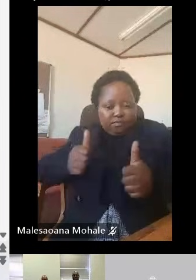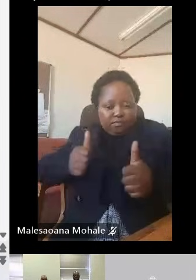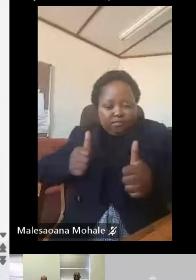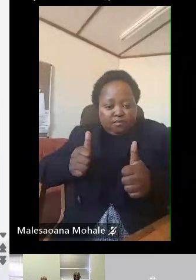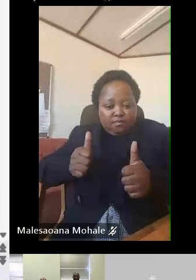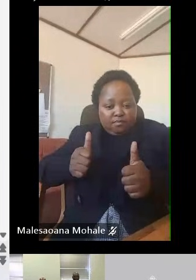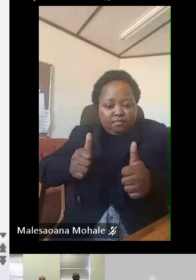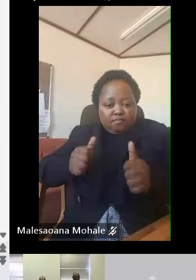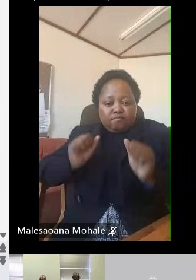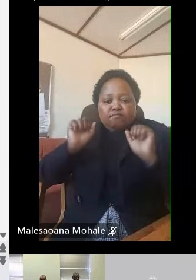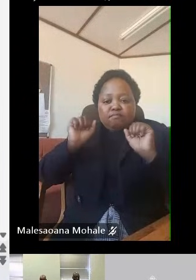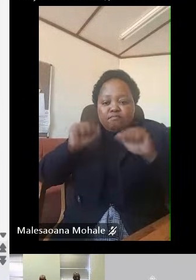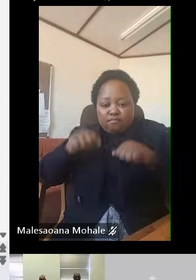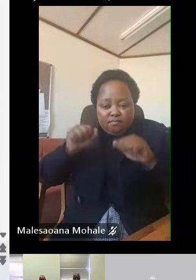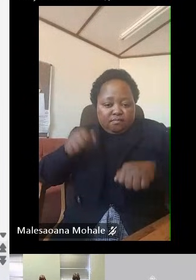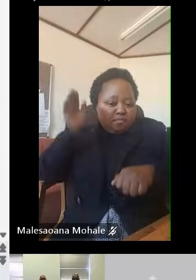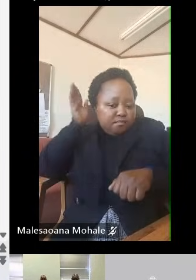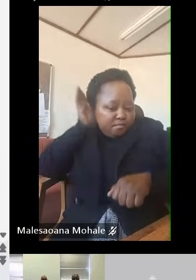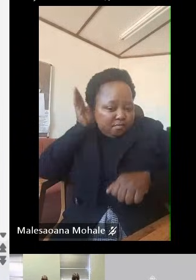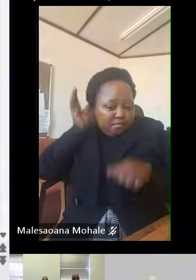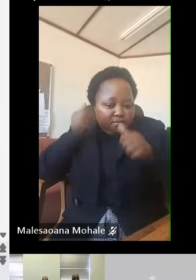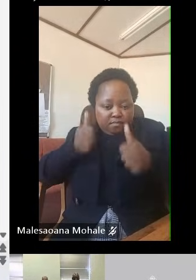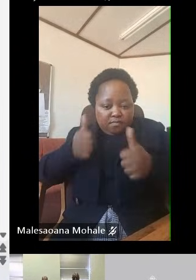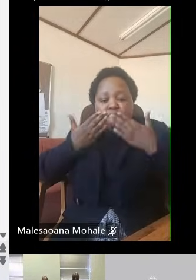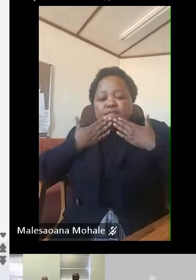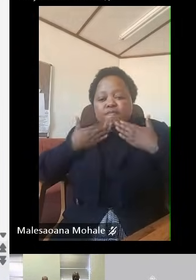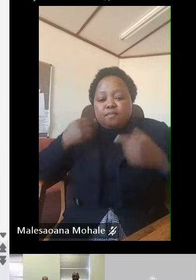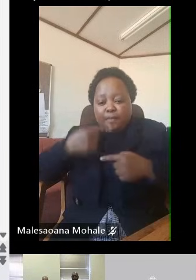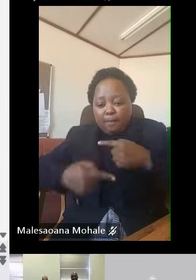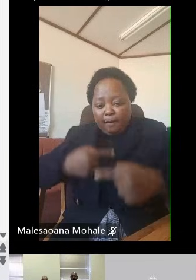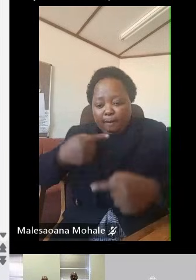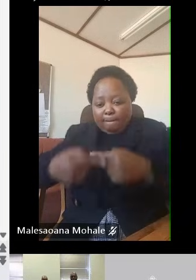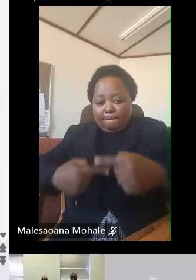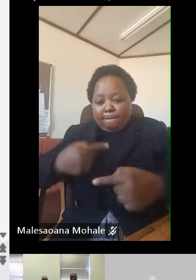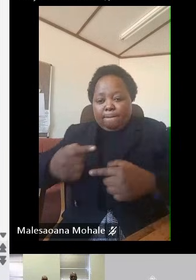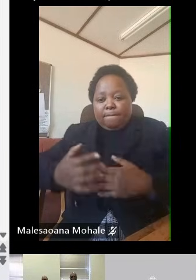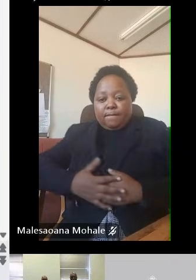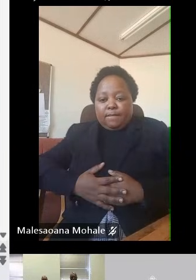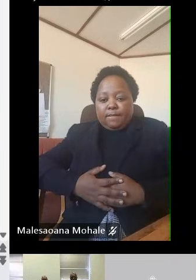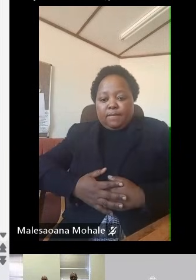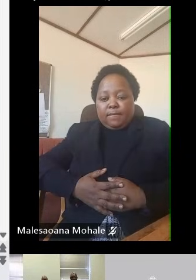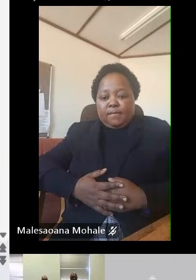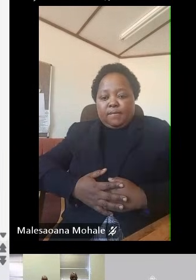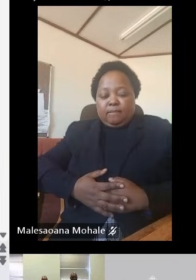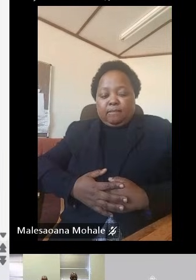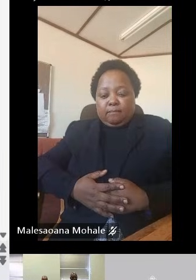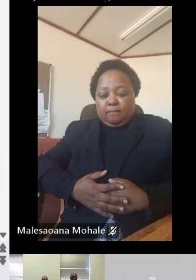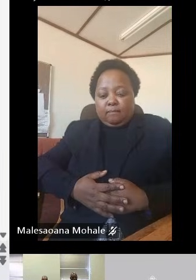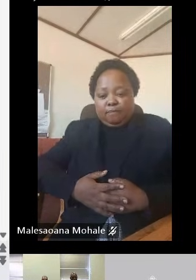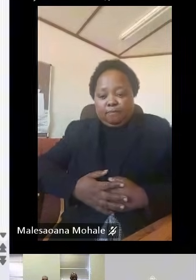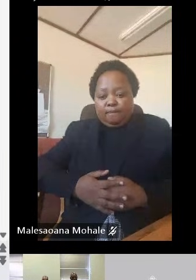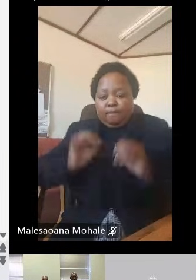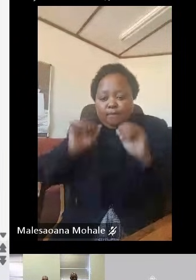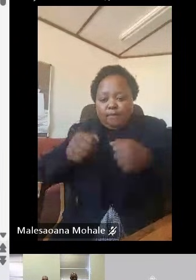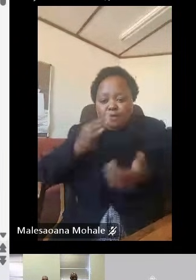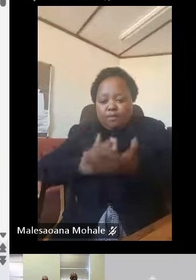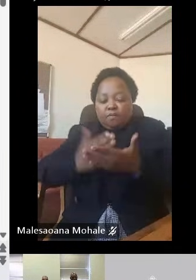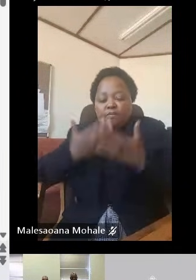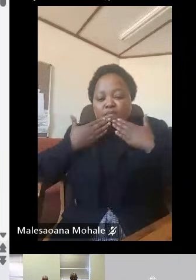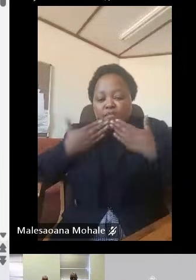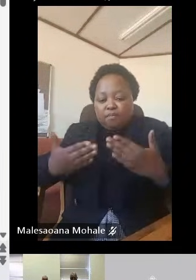Yes, loud and clear, Mefifi, please proceed. Okay, thank you so much, Ndate, and I'll pass my warm greetings